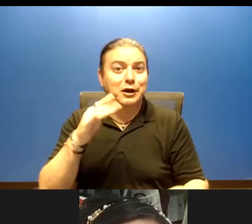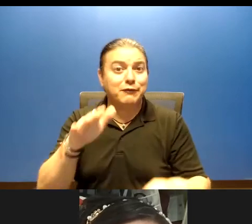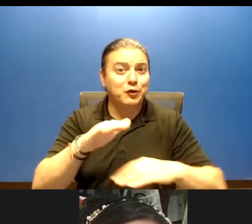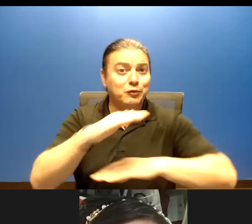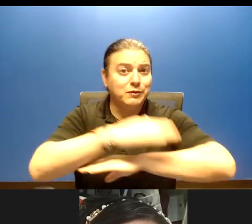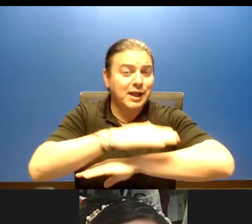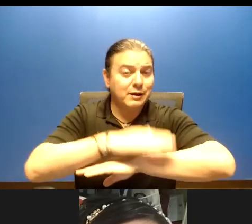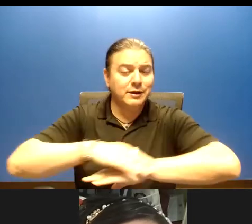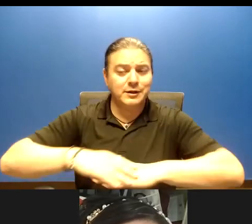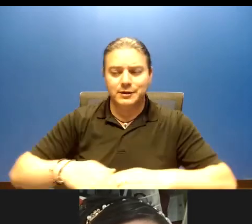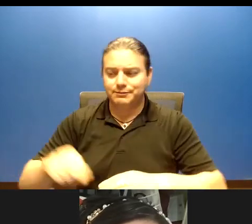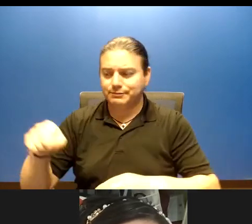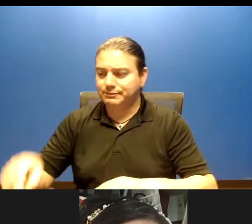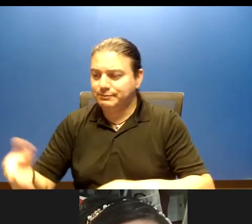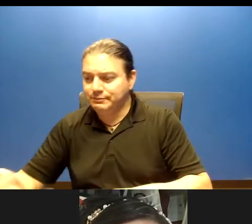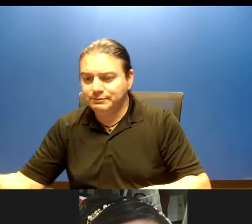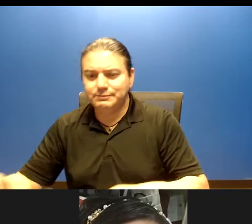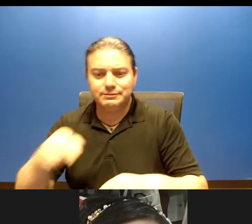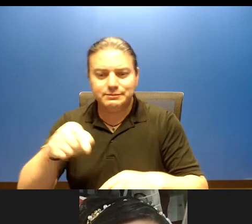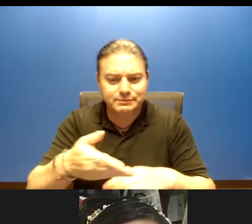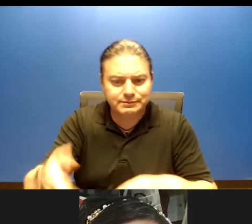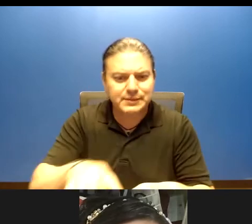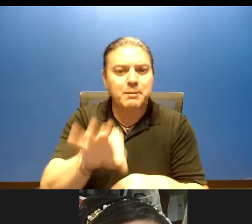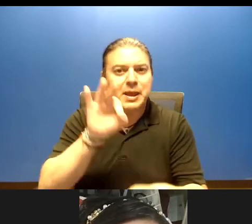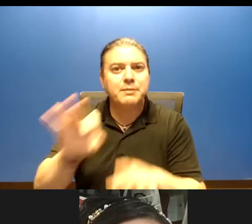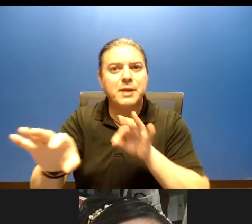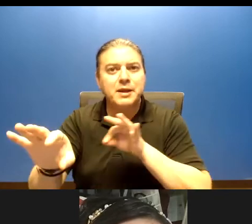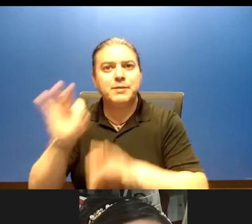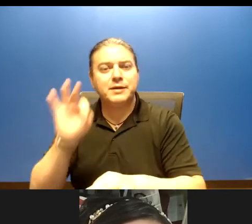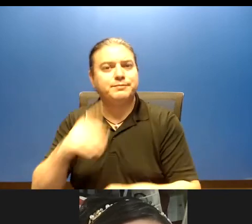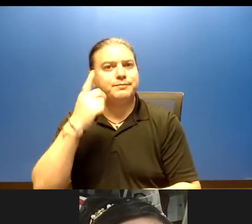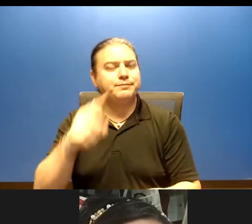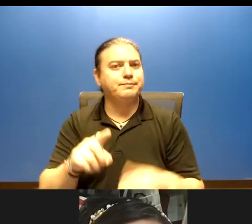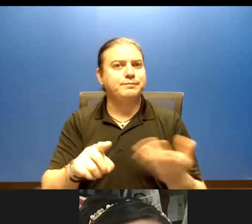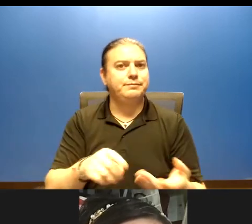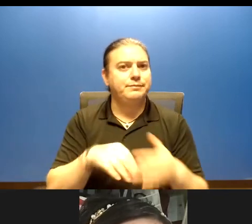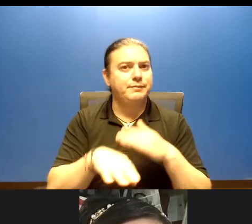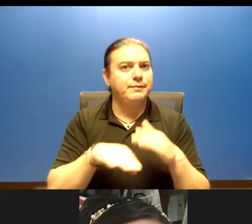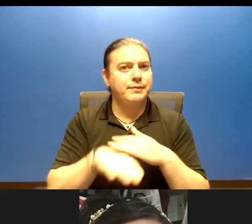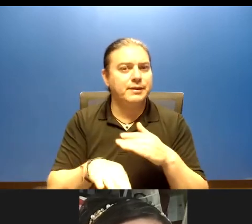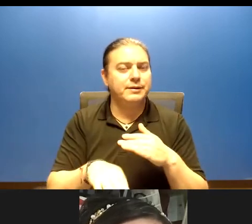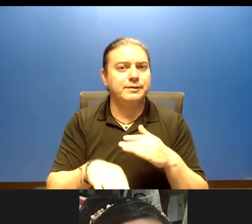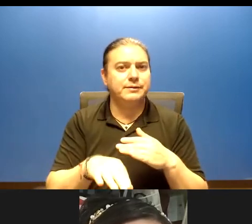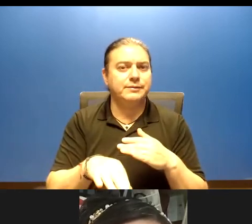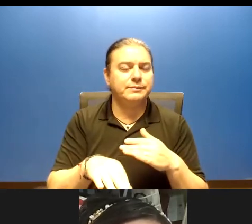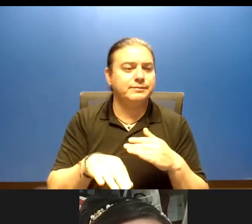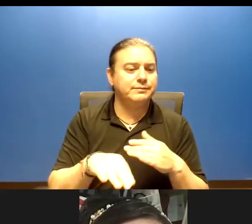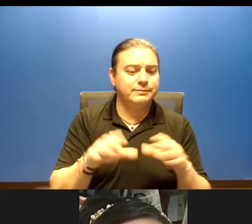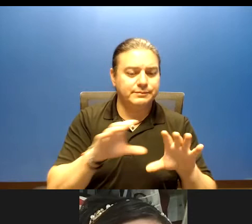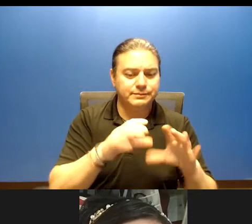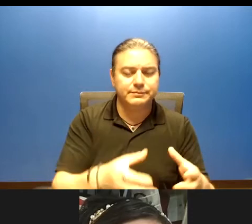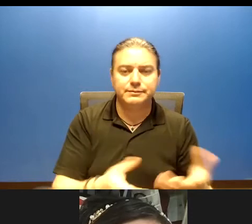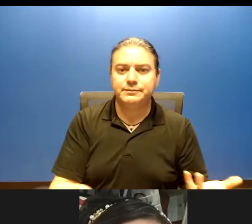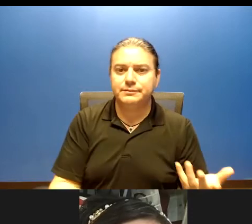these features more automatically thought of? We're in a society that wants to age in place. Nobody wants to move once